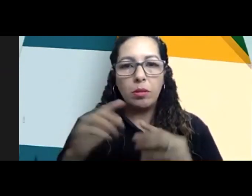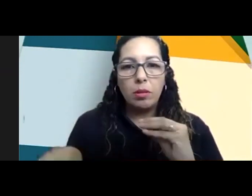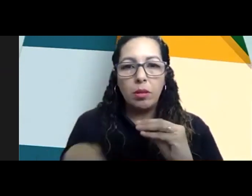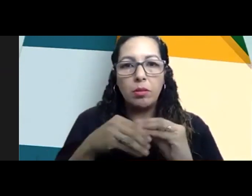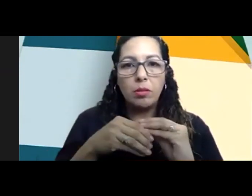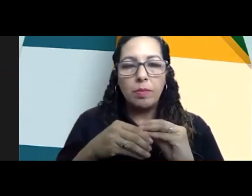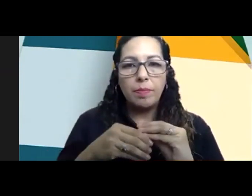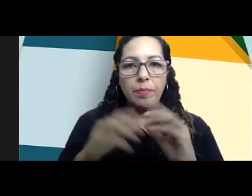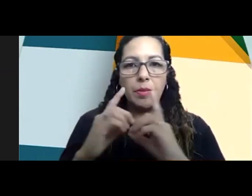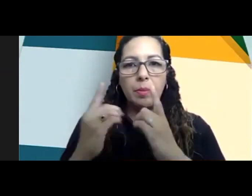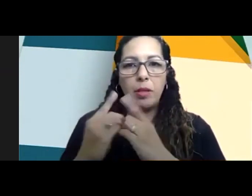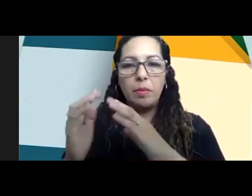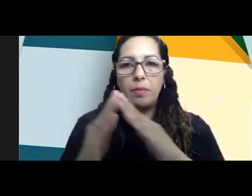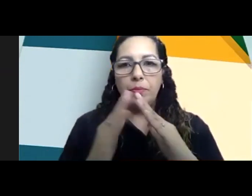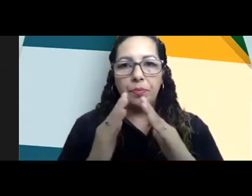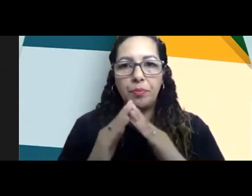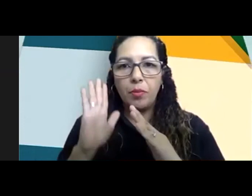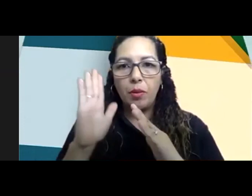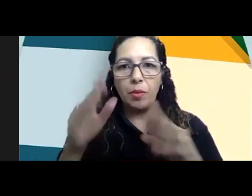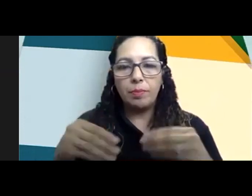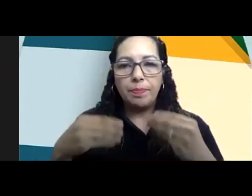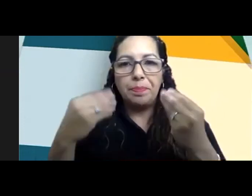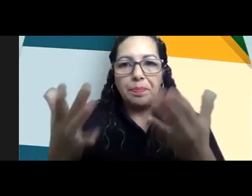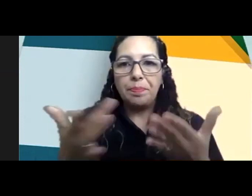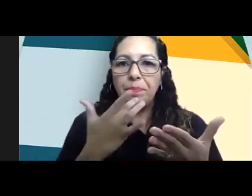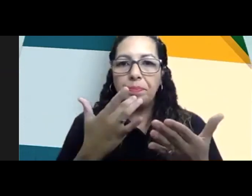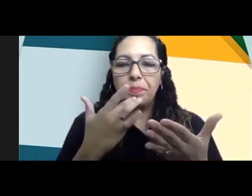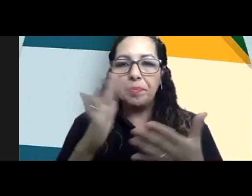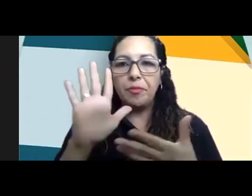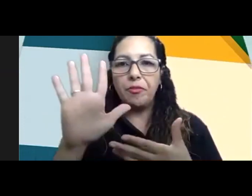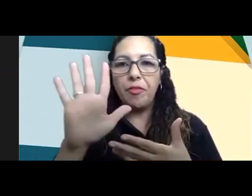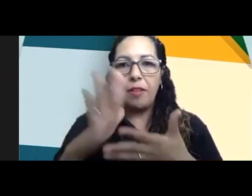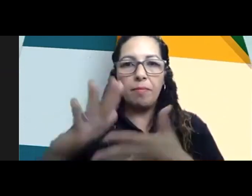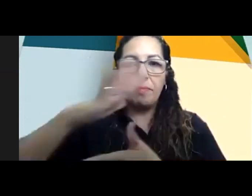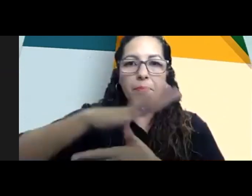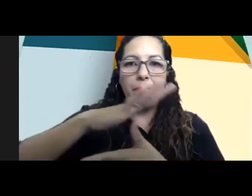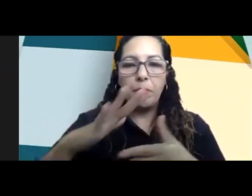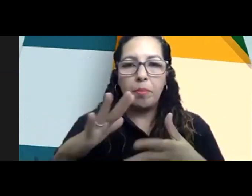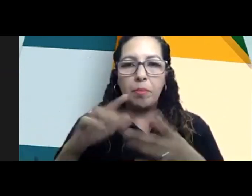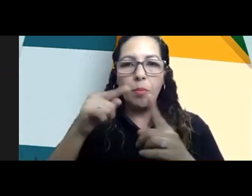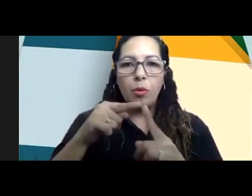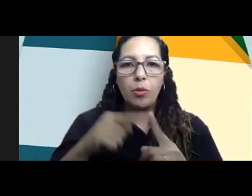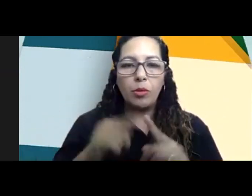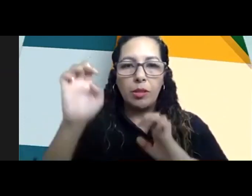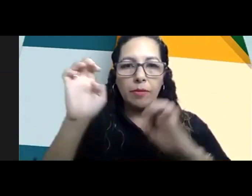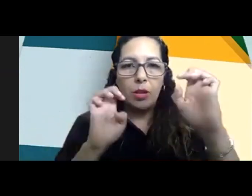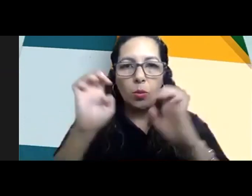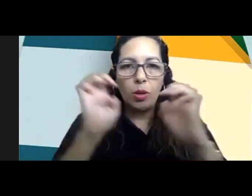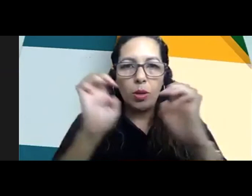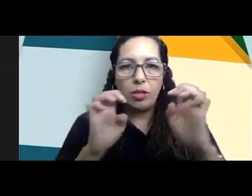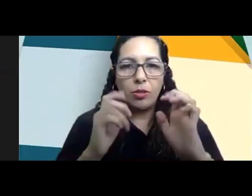PRDOH shall provide a preference of 5 points In the evaluation criteria for